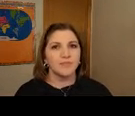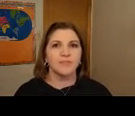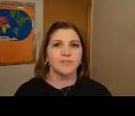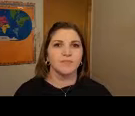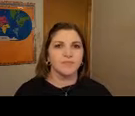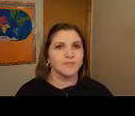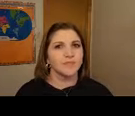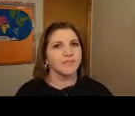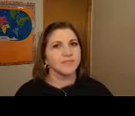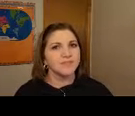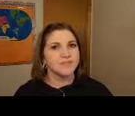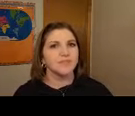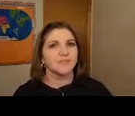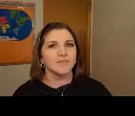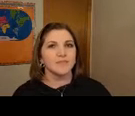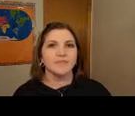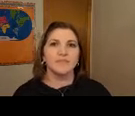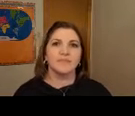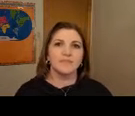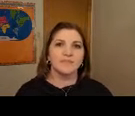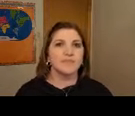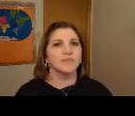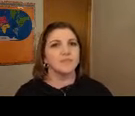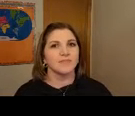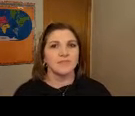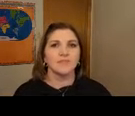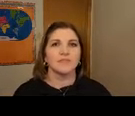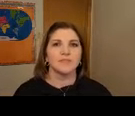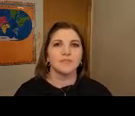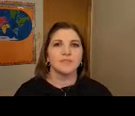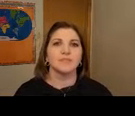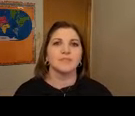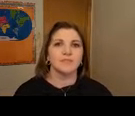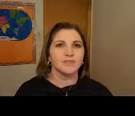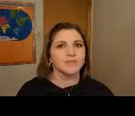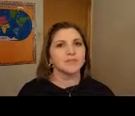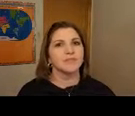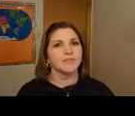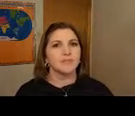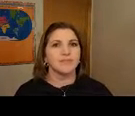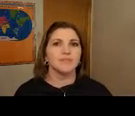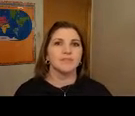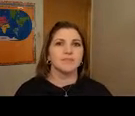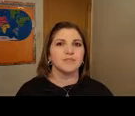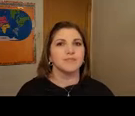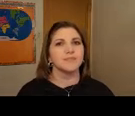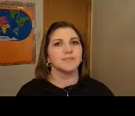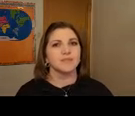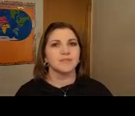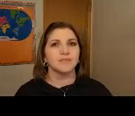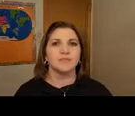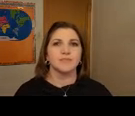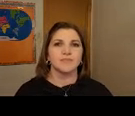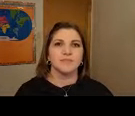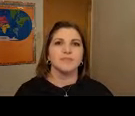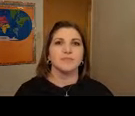I contrast, it's the differences that I made. I analyze how they're similar and different. I look at them close, yeah, I